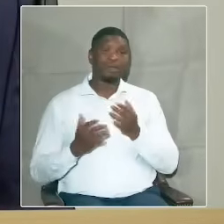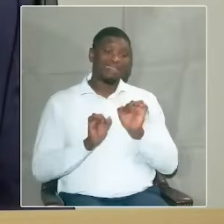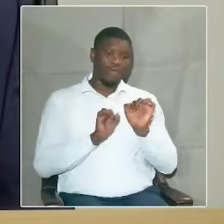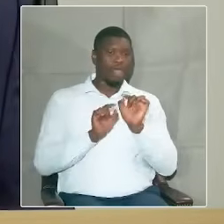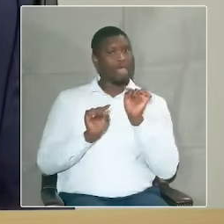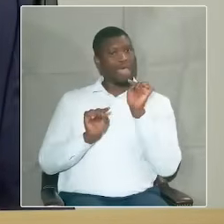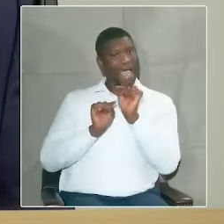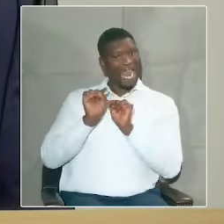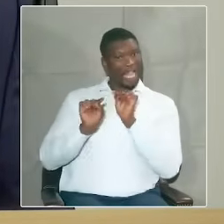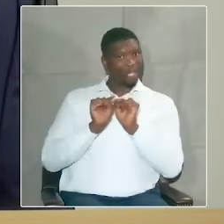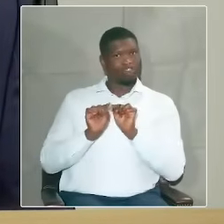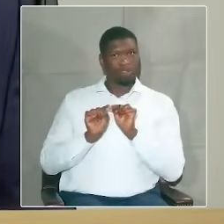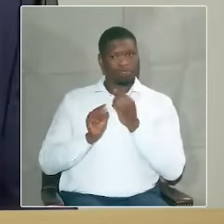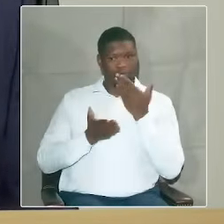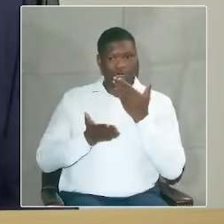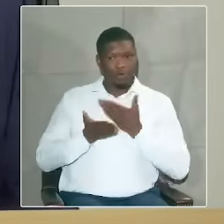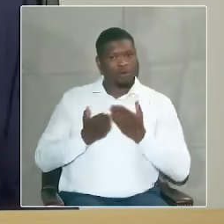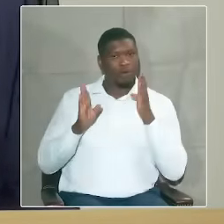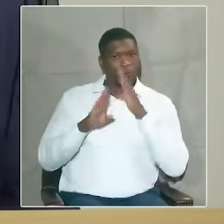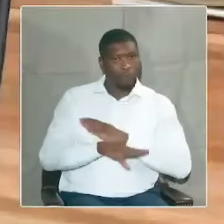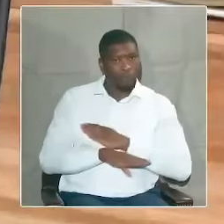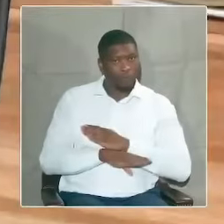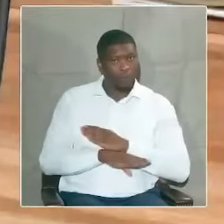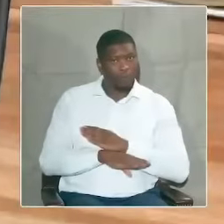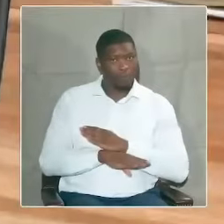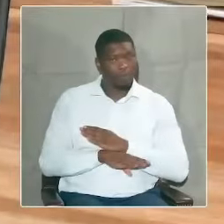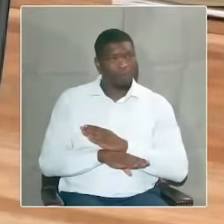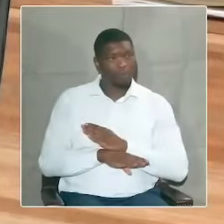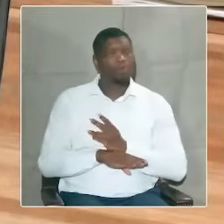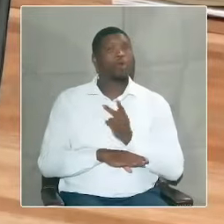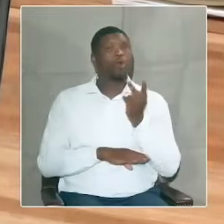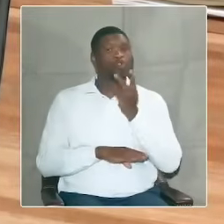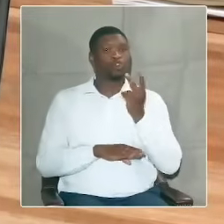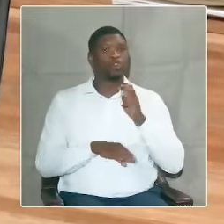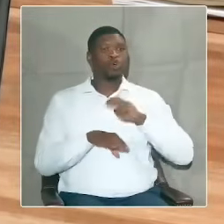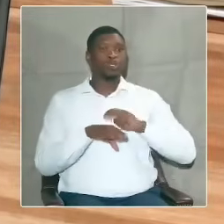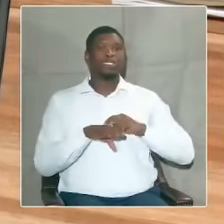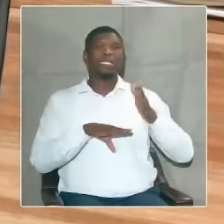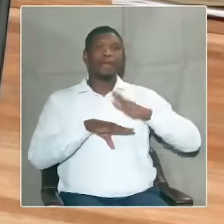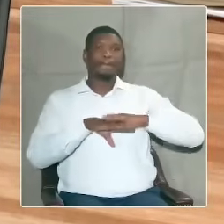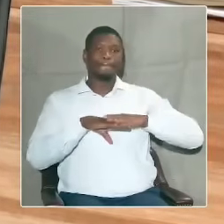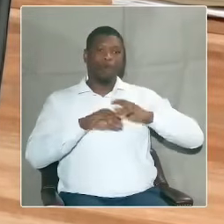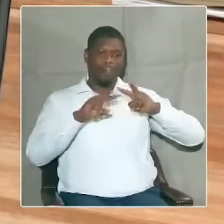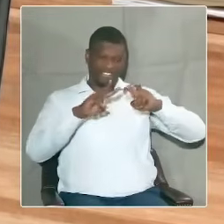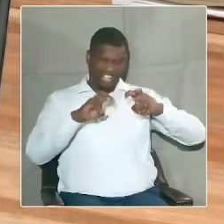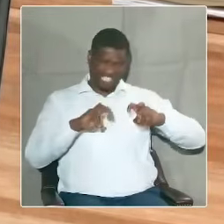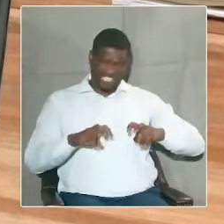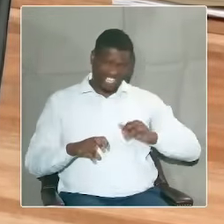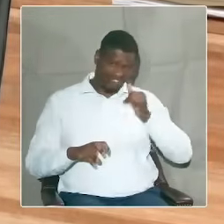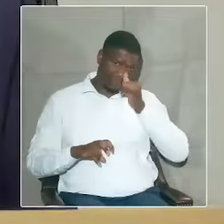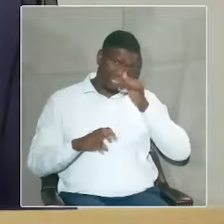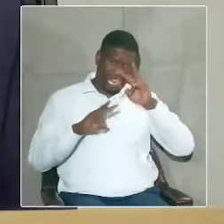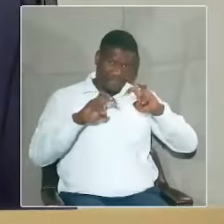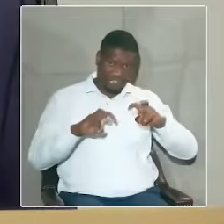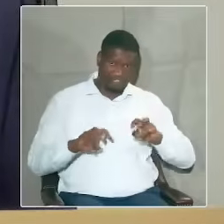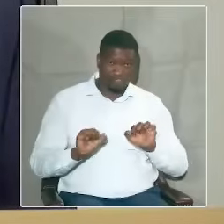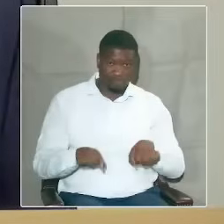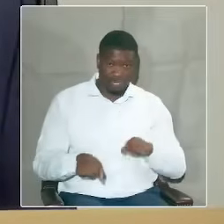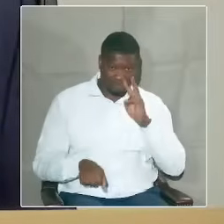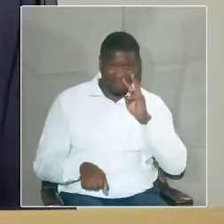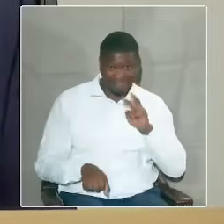allegations at this stage are unsubstantiated and they require further criminal investigation. You see that?